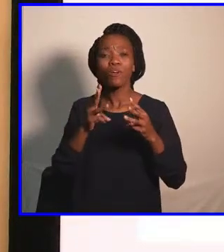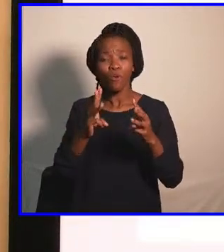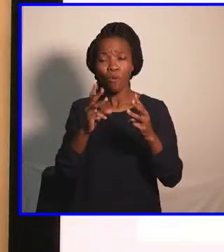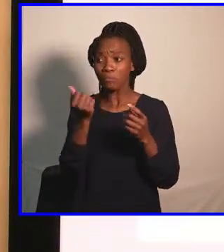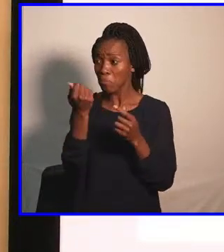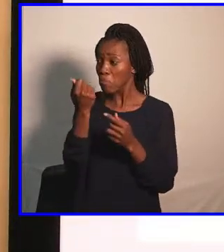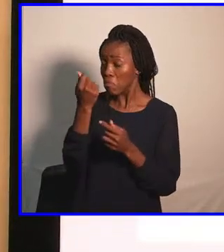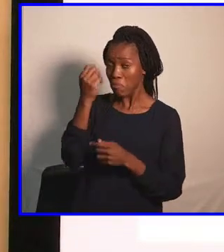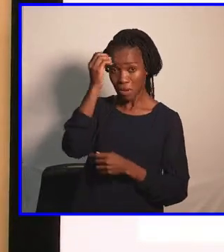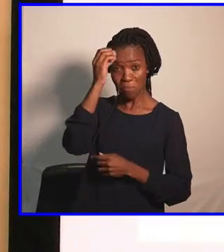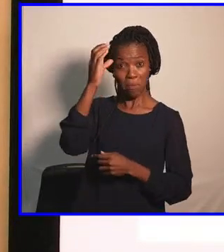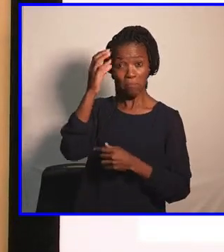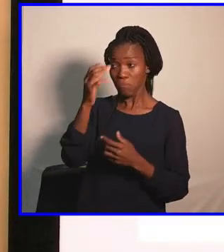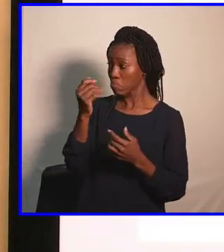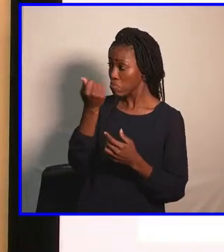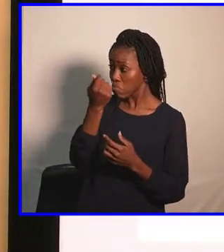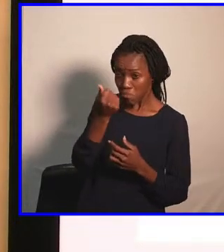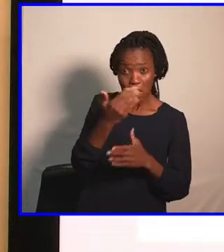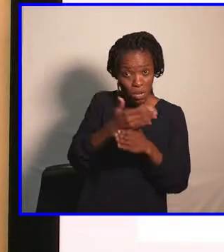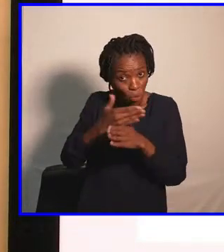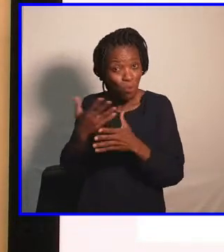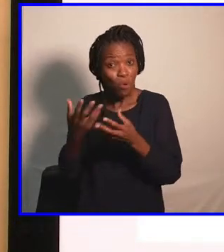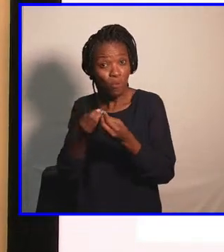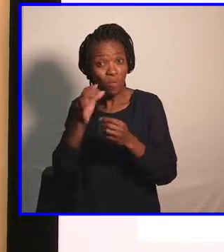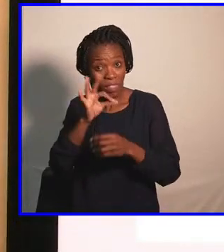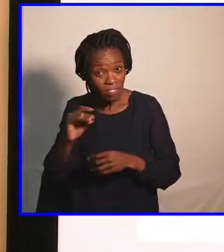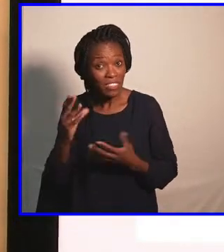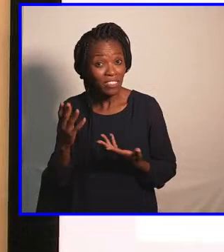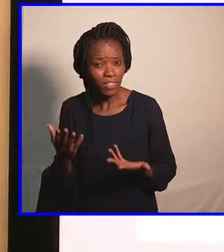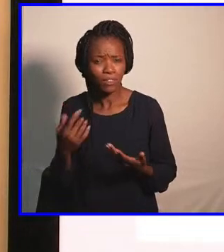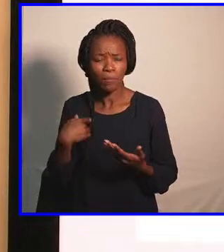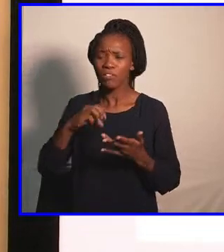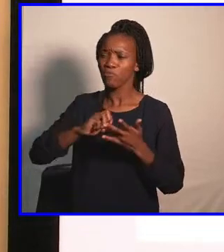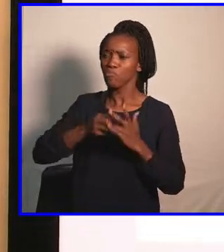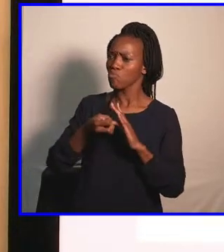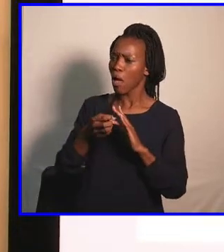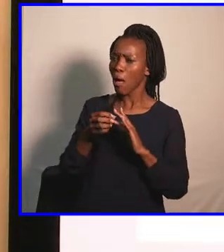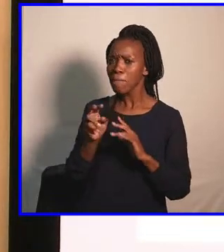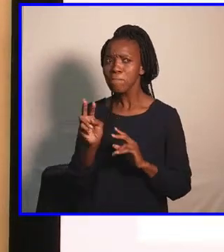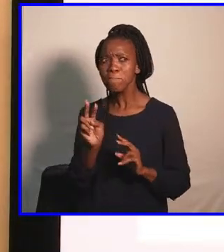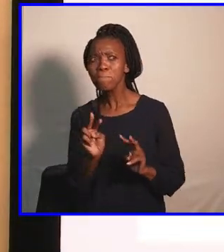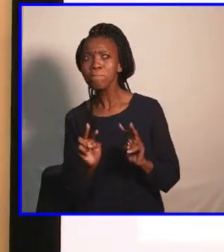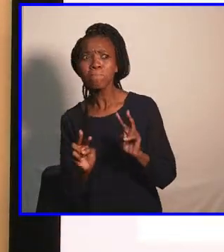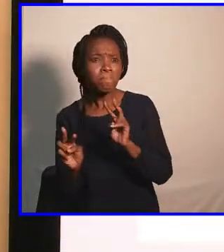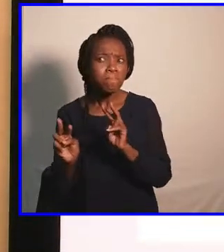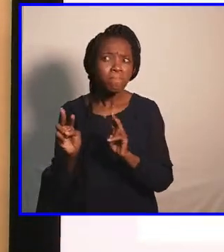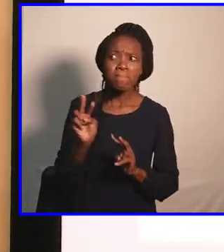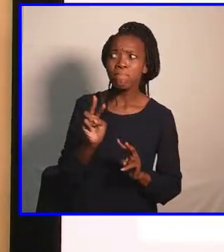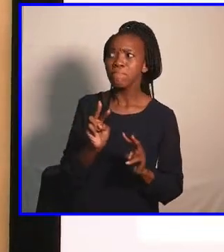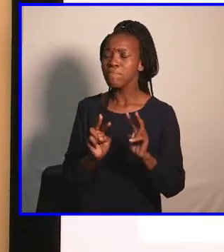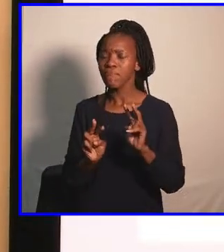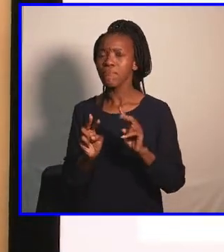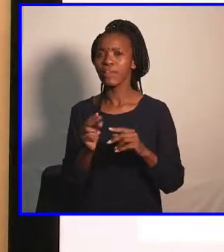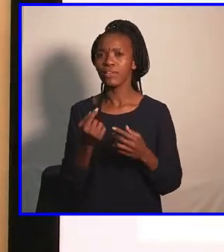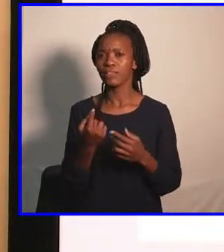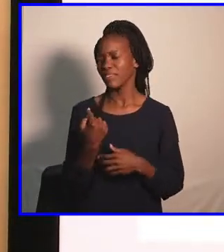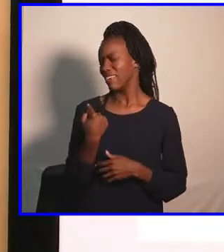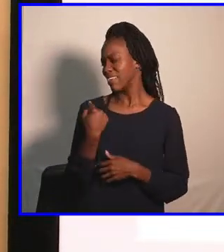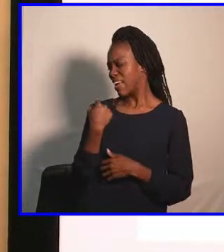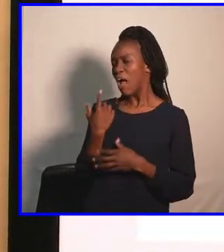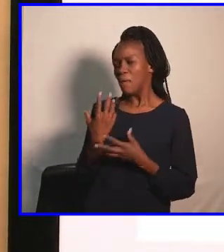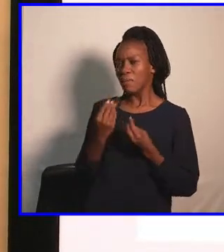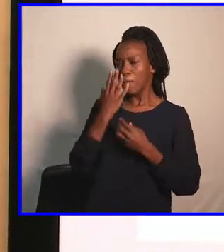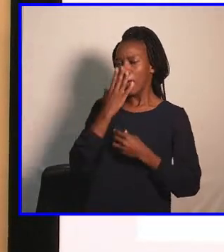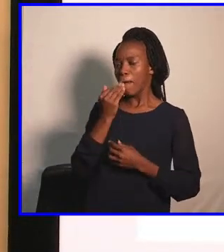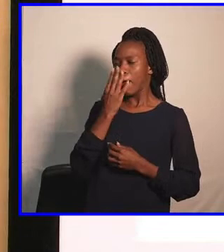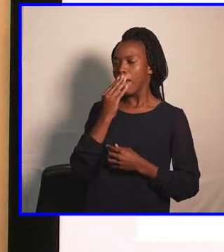money. And I've been trying to sniff around. I had a flu the past few days, so